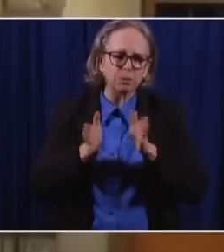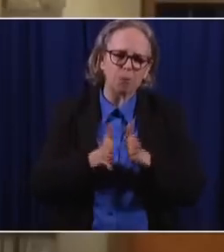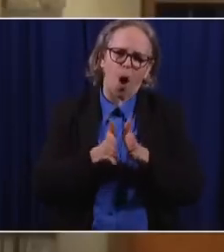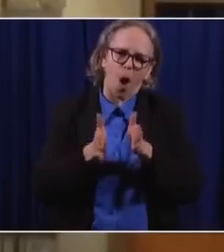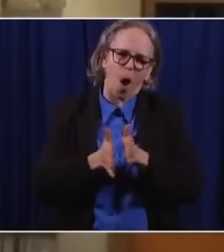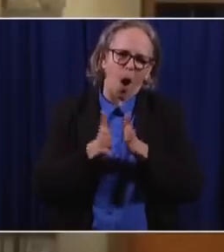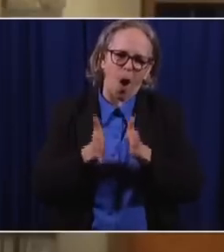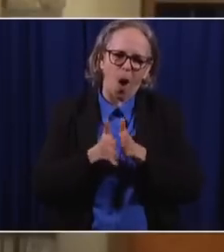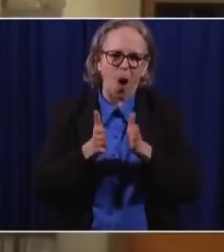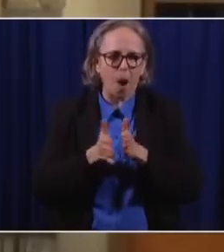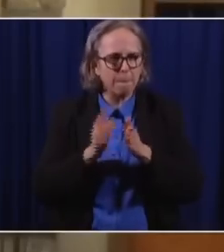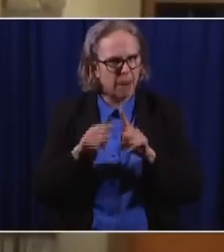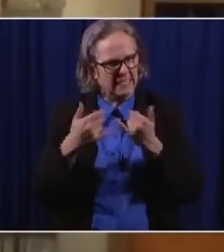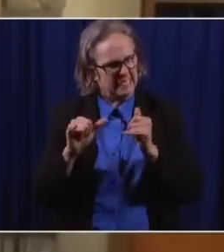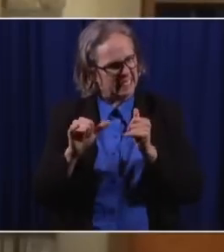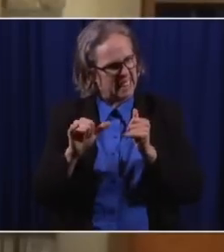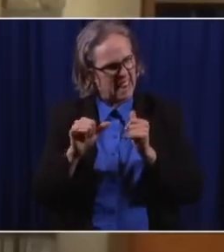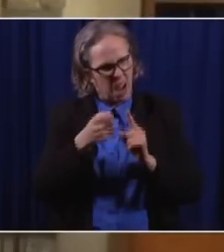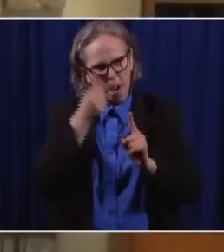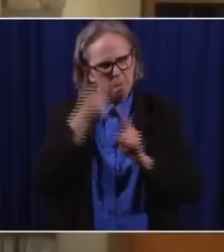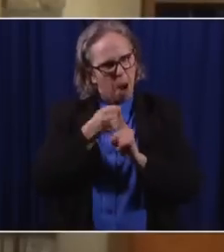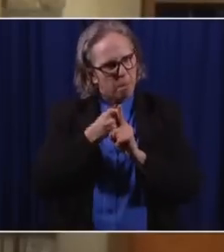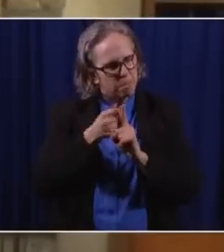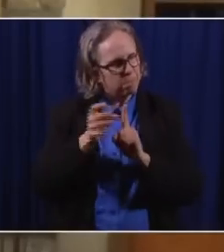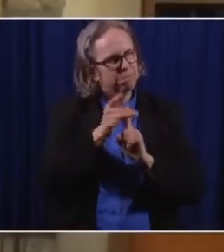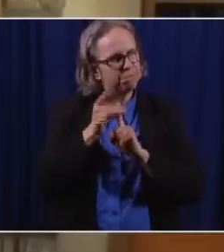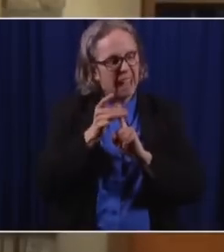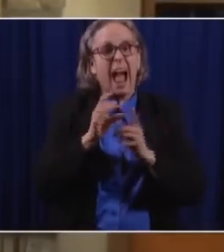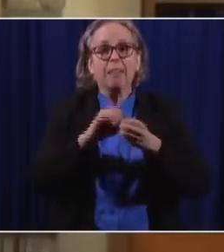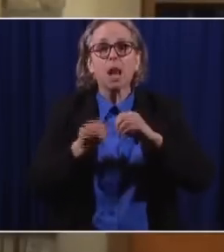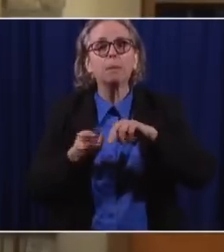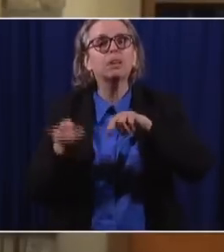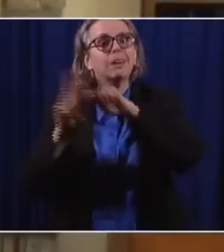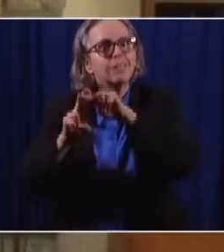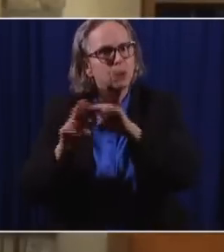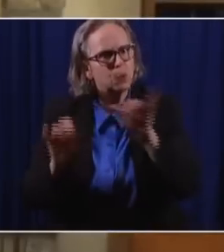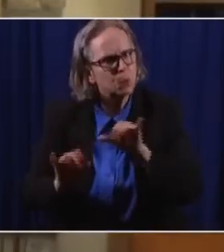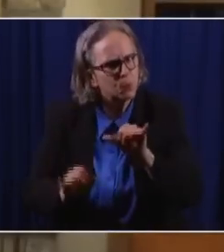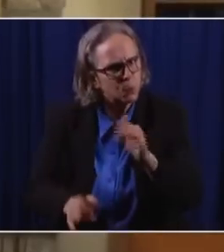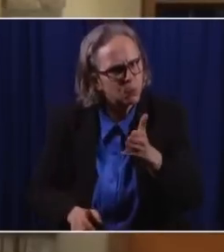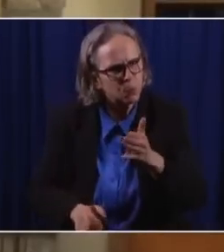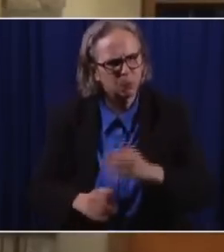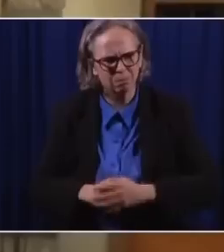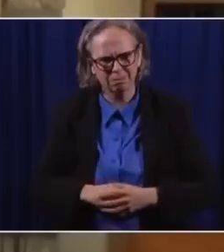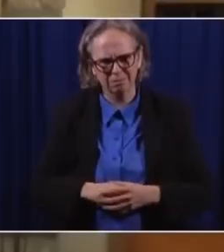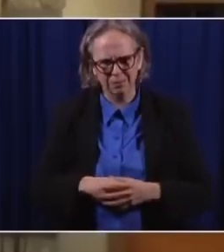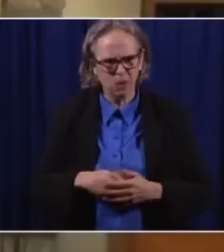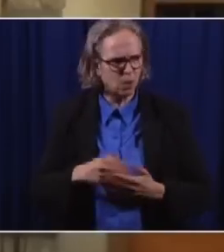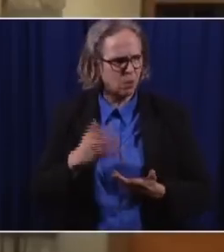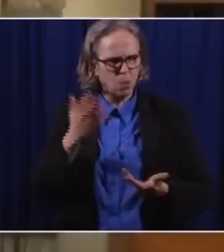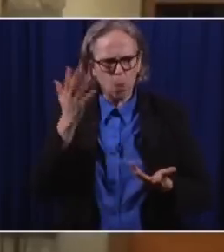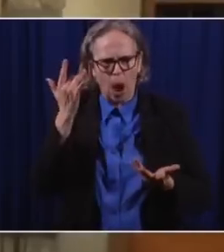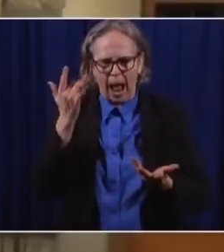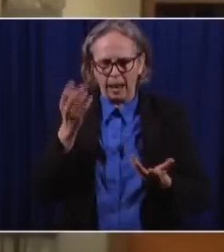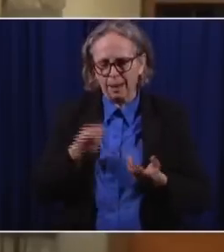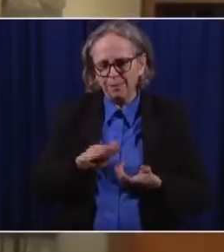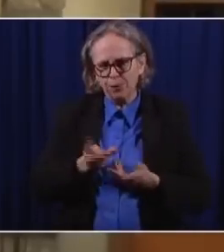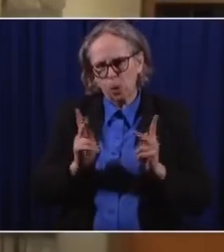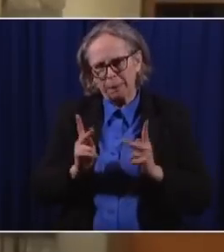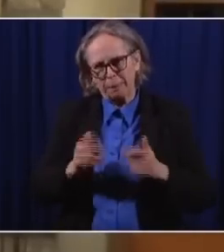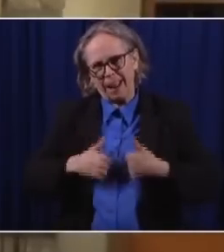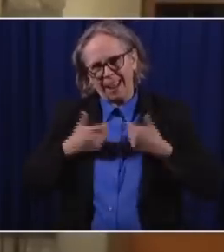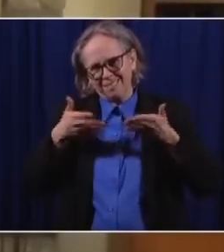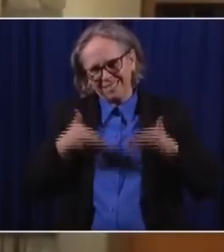But because there are so few residents, the data that you would see reflected on our color map